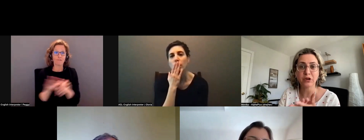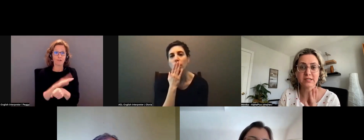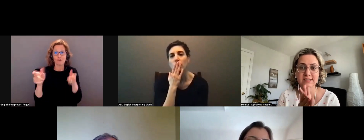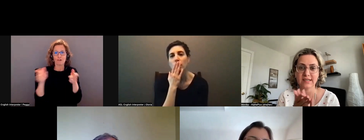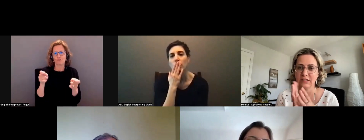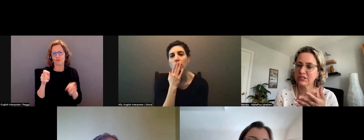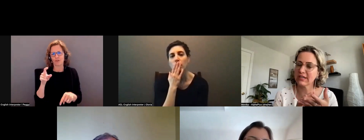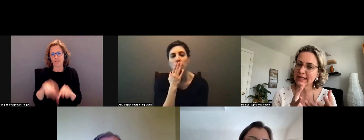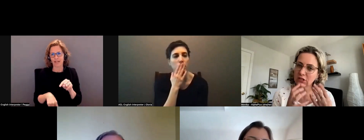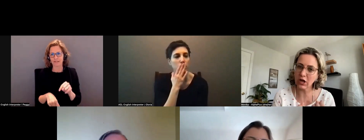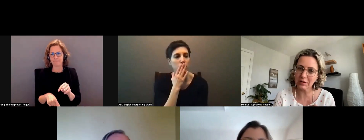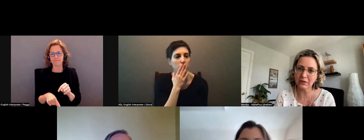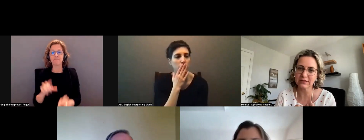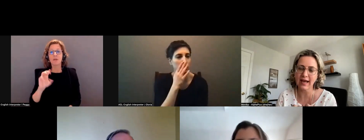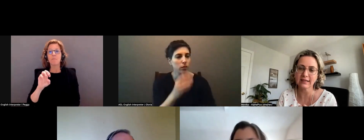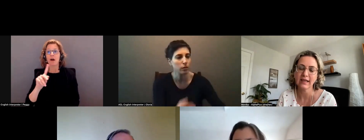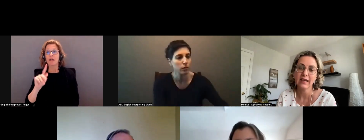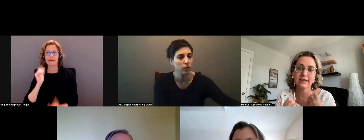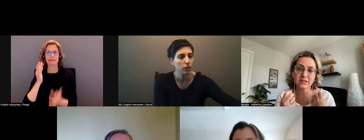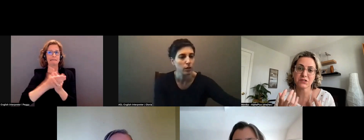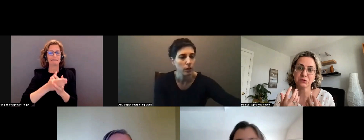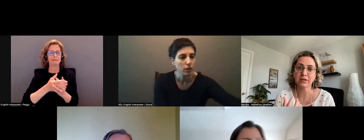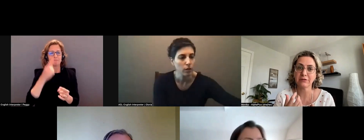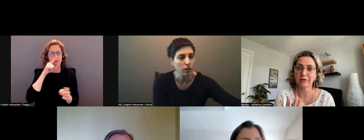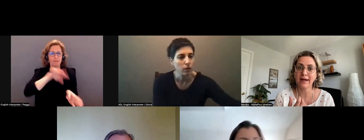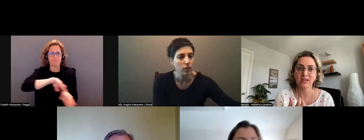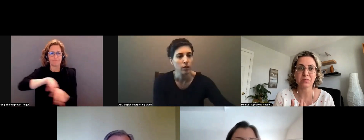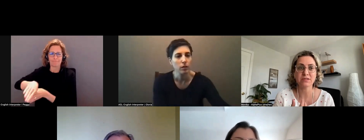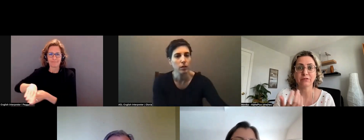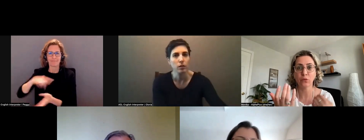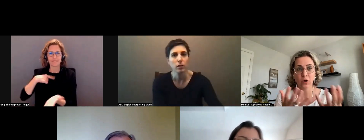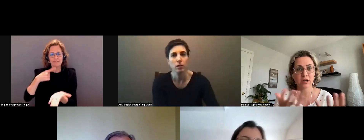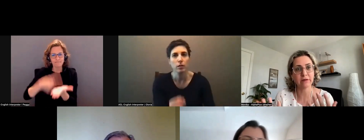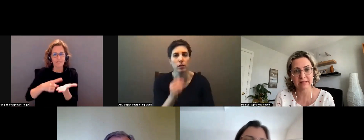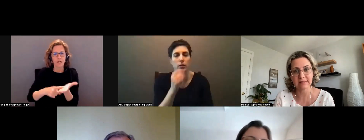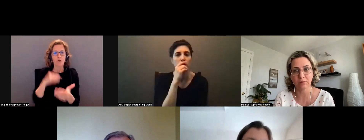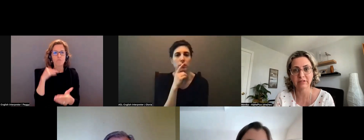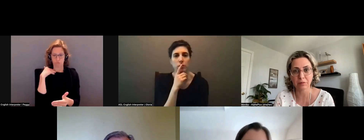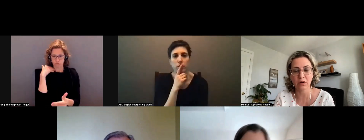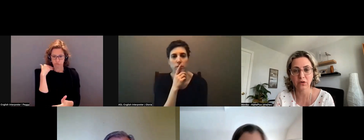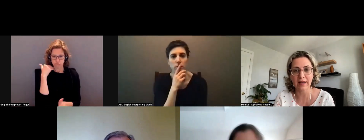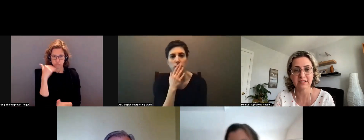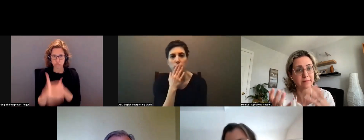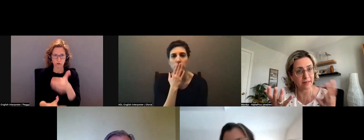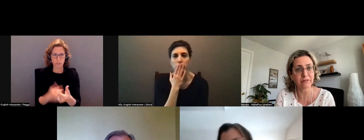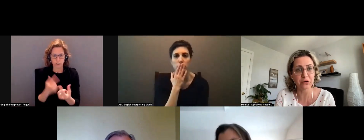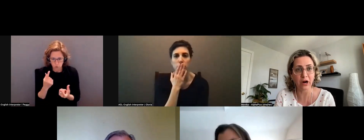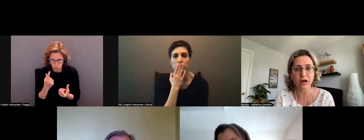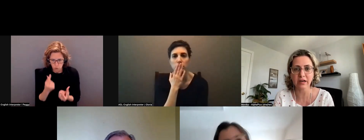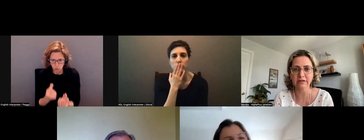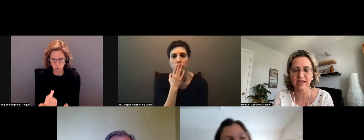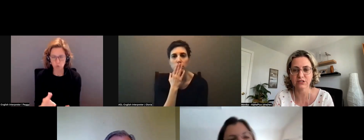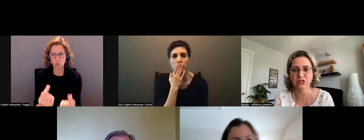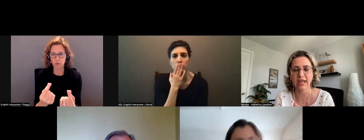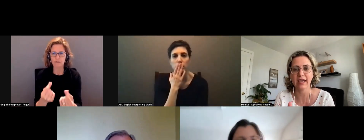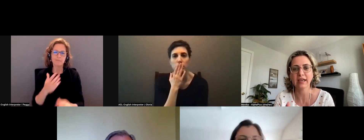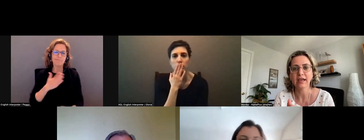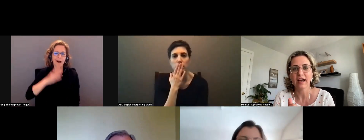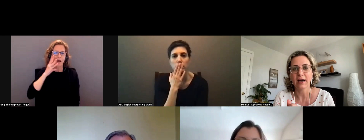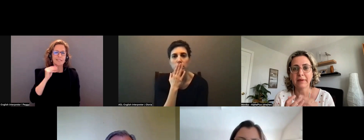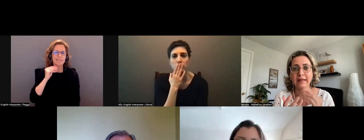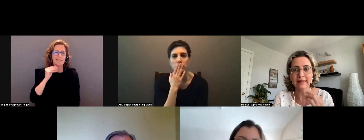to processes and just kind of talk about that. And this is really from my experience of working with some of the programs. And many of you are here with us